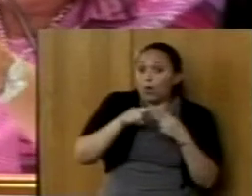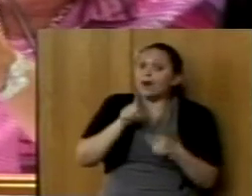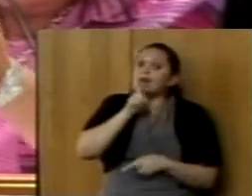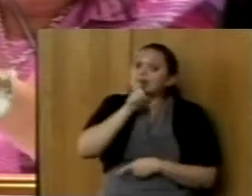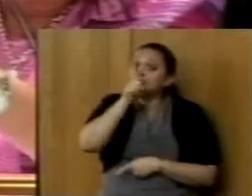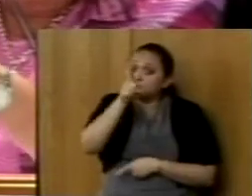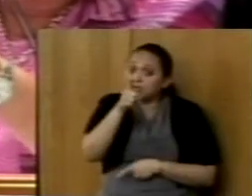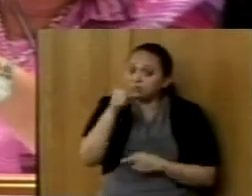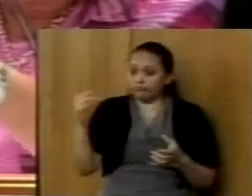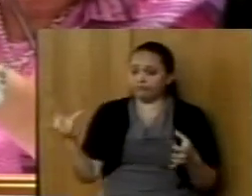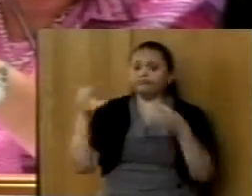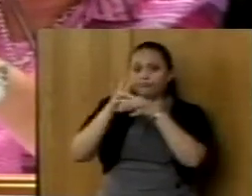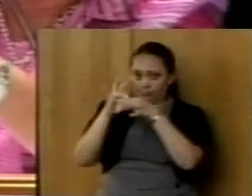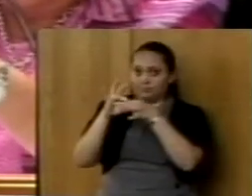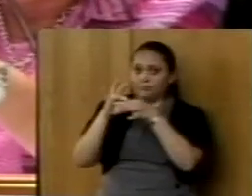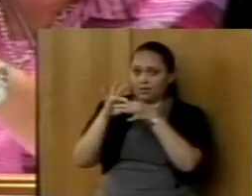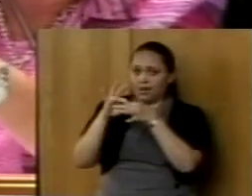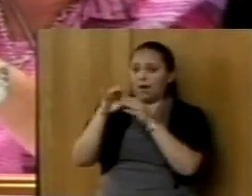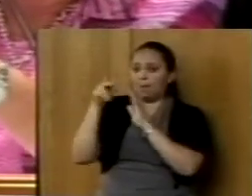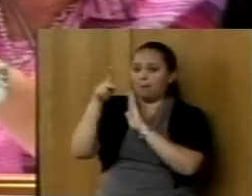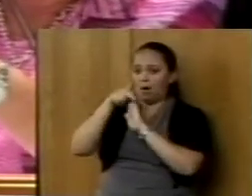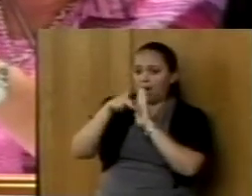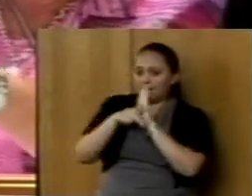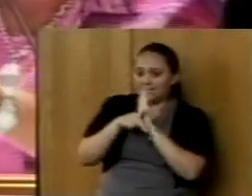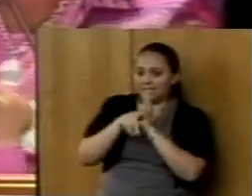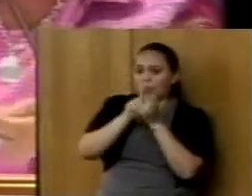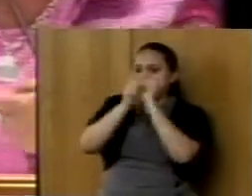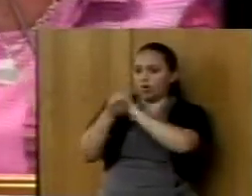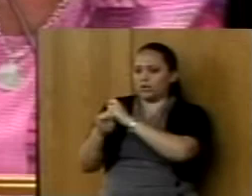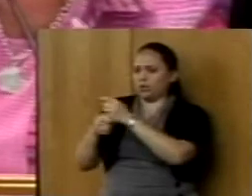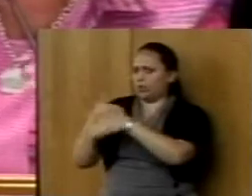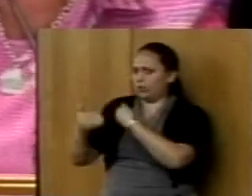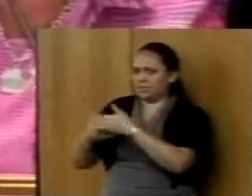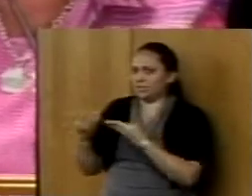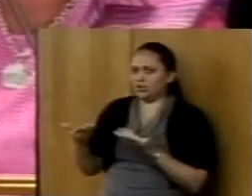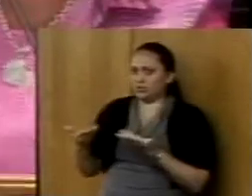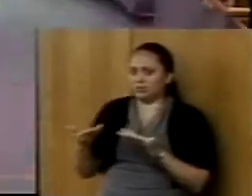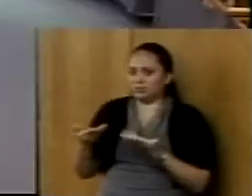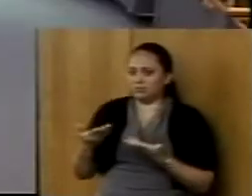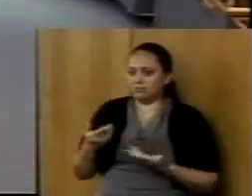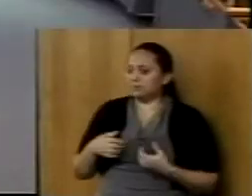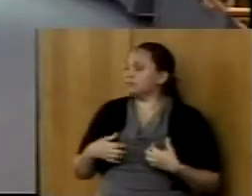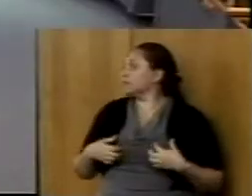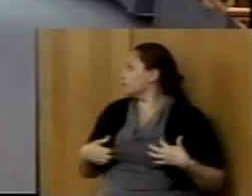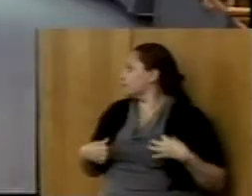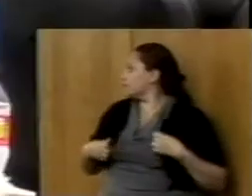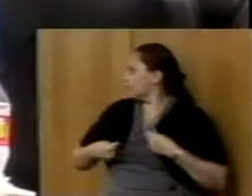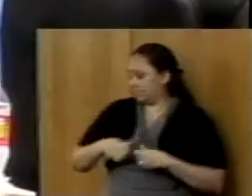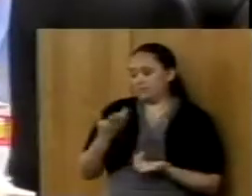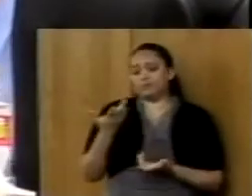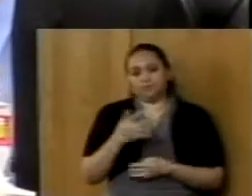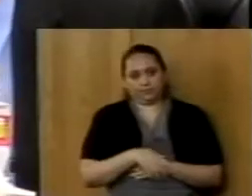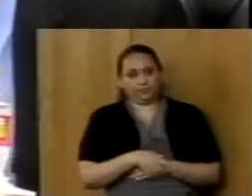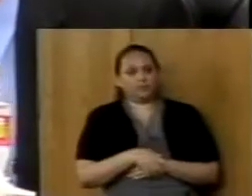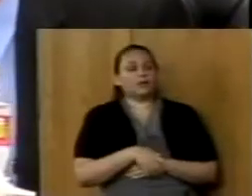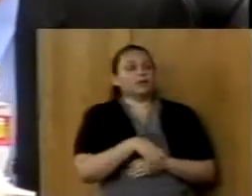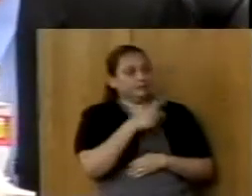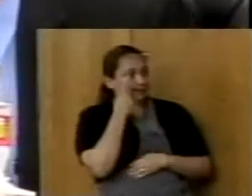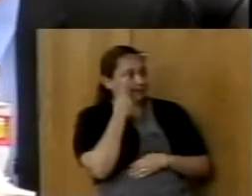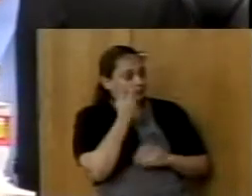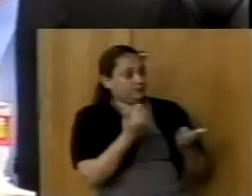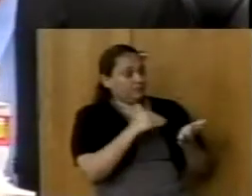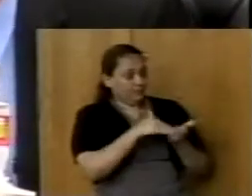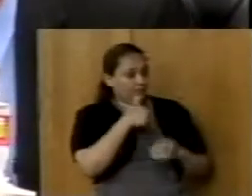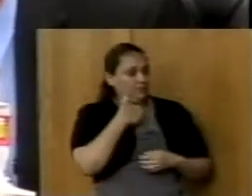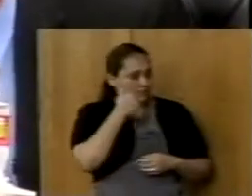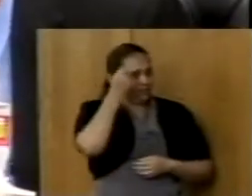was always a policy that was turned into a procedure. I just want to know if that exists. See, again, I understand from what